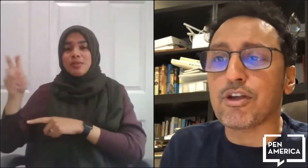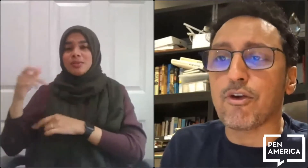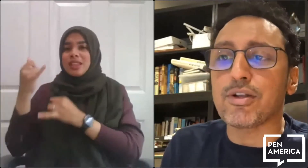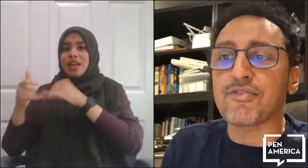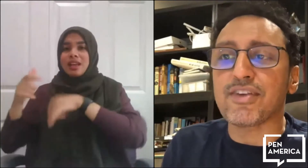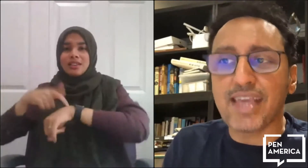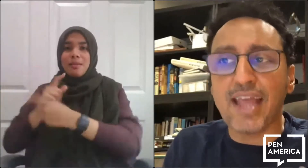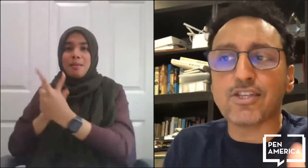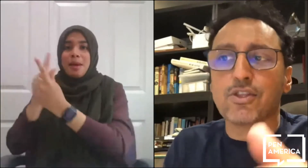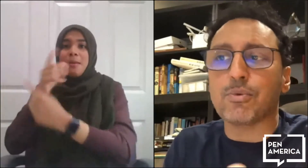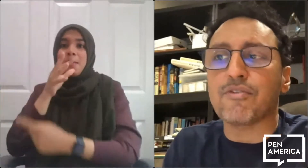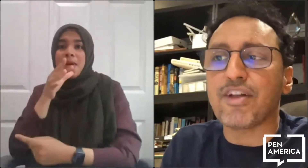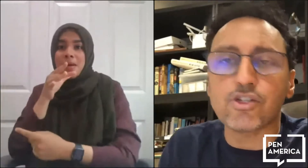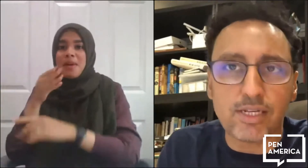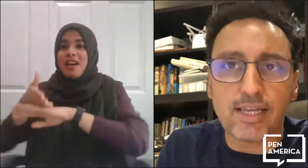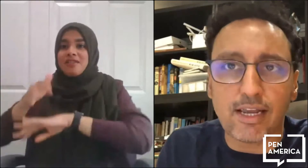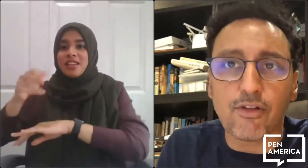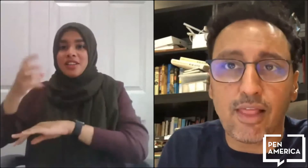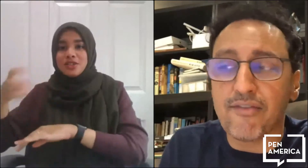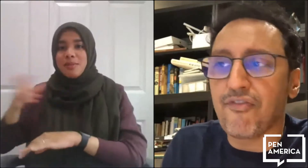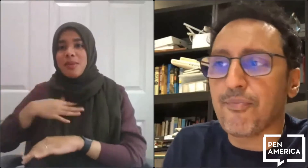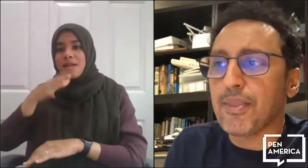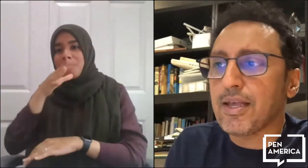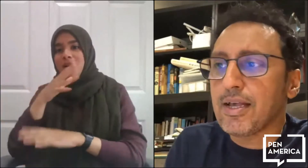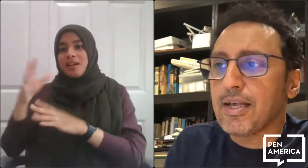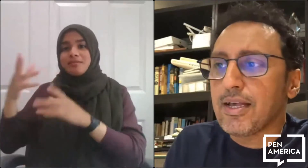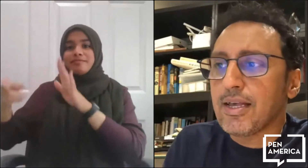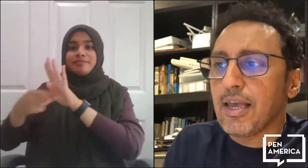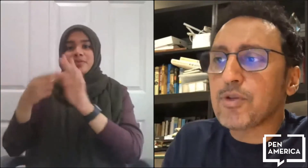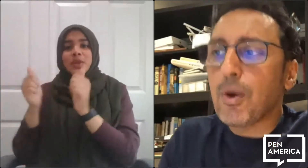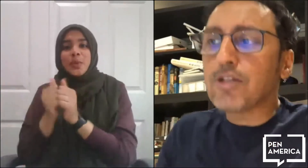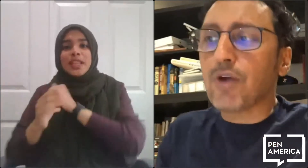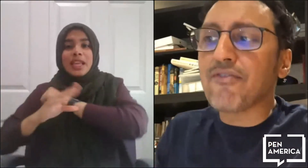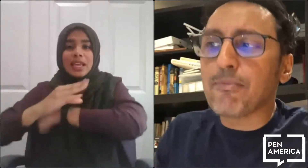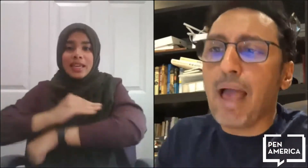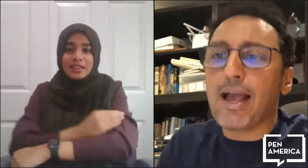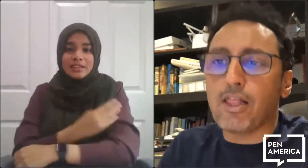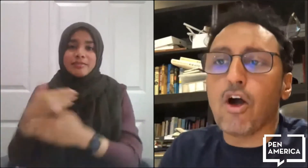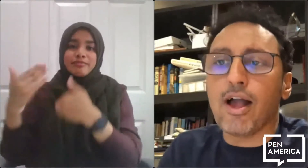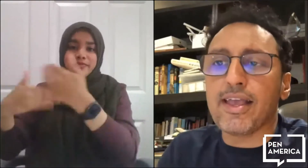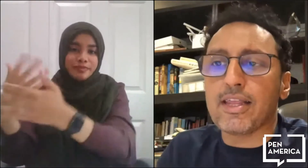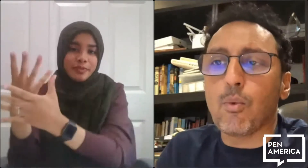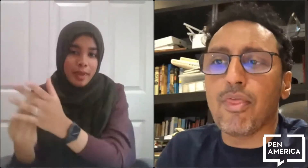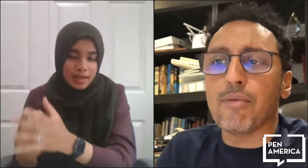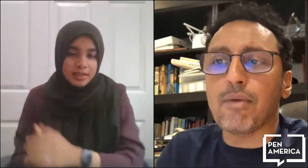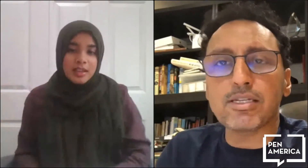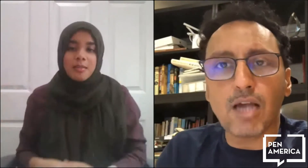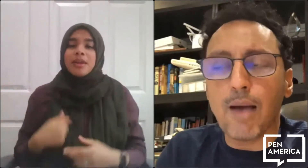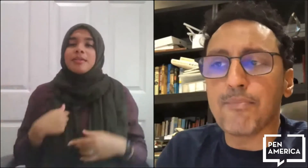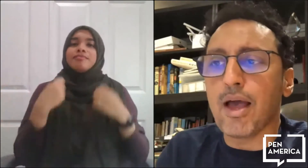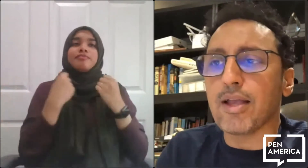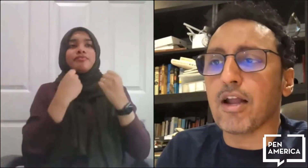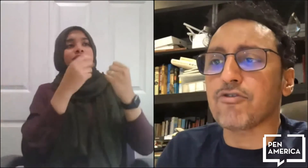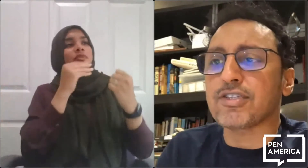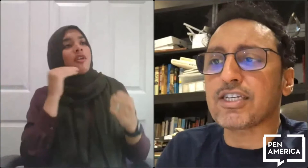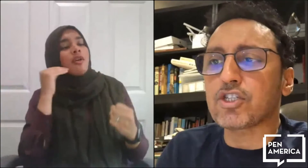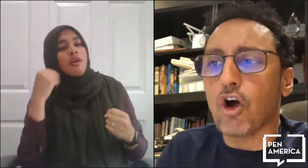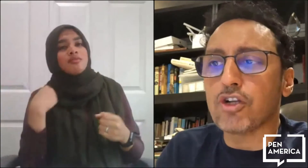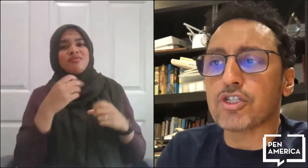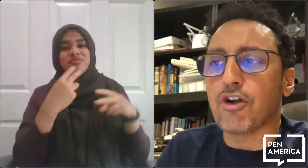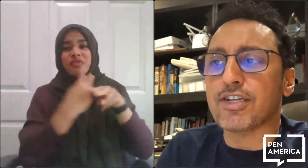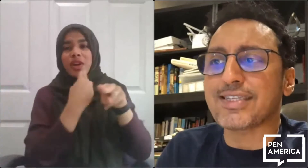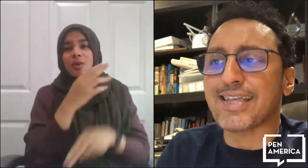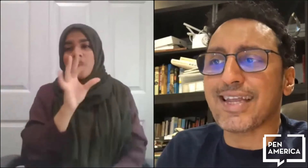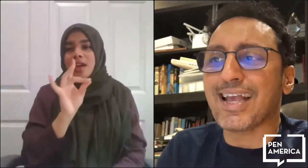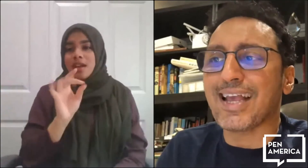with the recurrence of the cancer that would eventually take her life. It was while driving back along I-81 that my Saab 900's